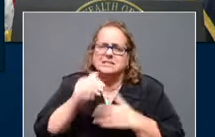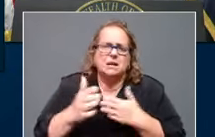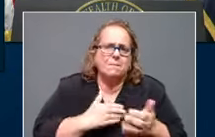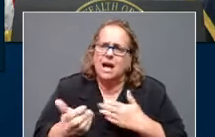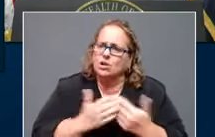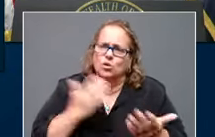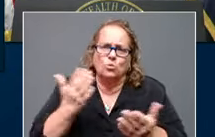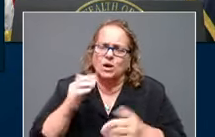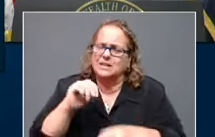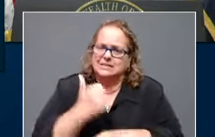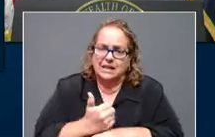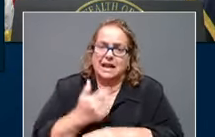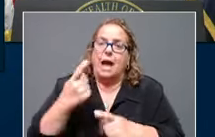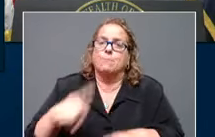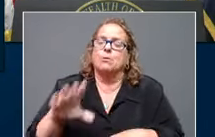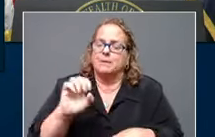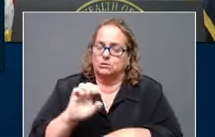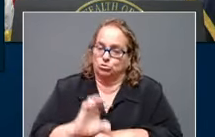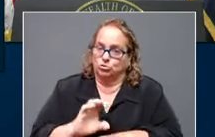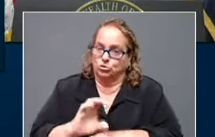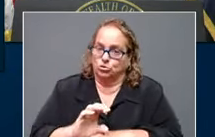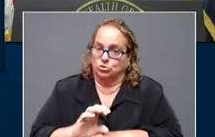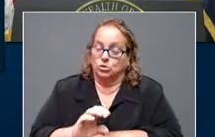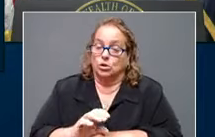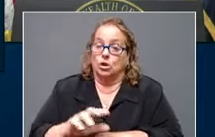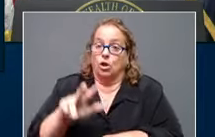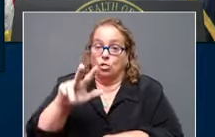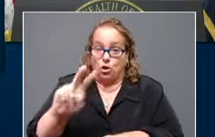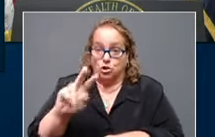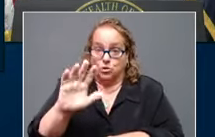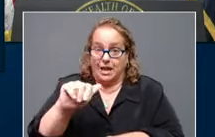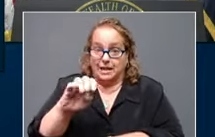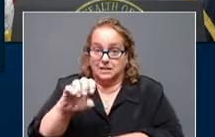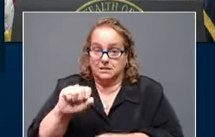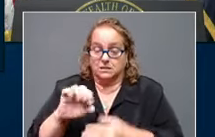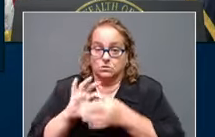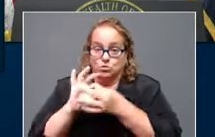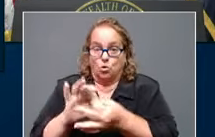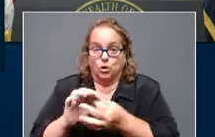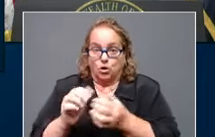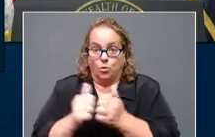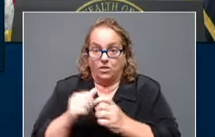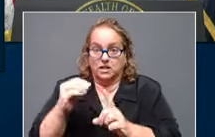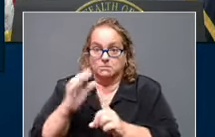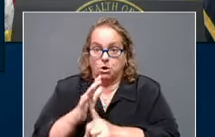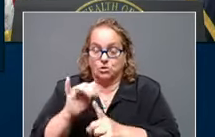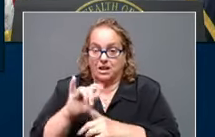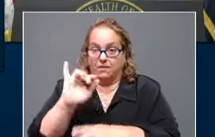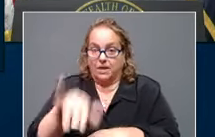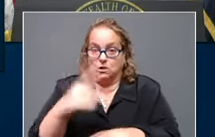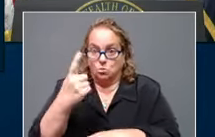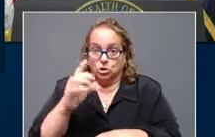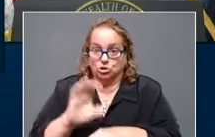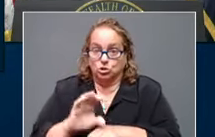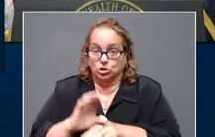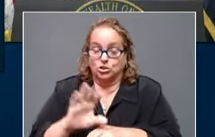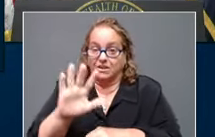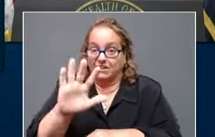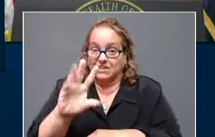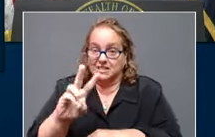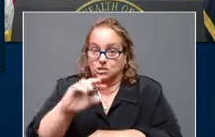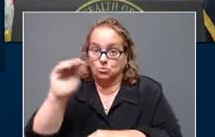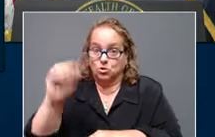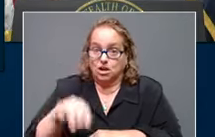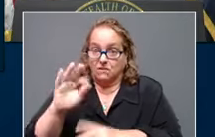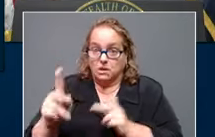Health Director Rania Rice, put in a quote here from one of my predecessors, who is a long-serving Commissioner for Public Health, Dr. Rice Leach.